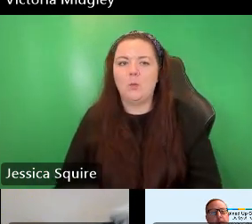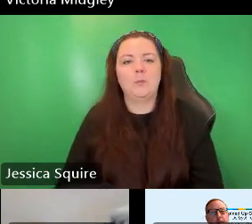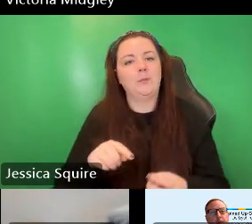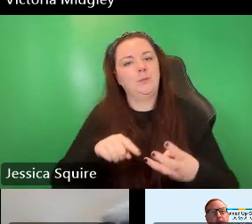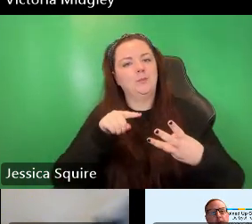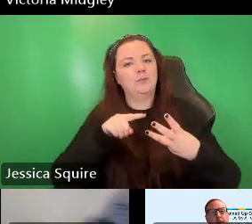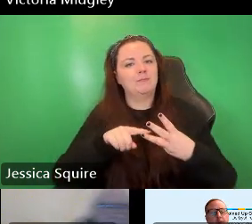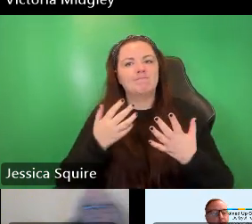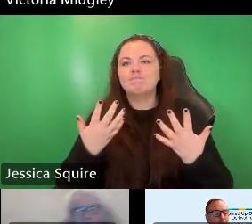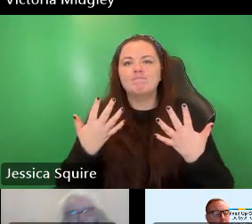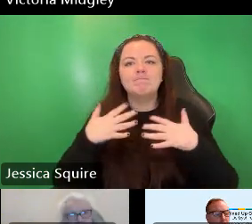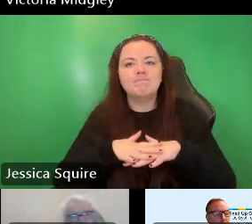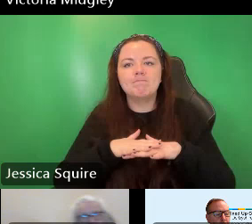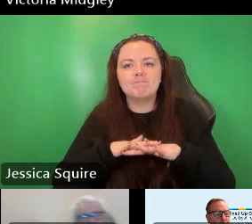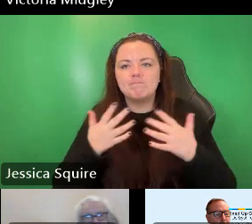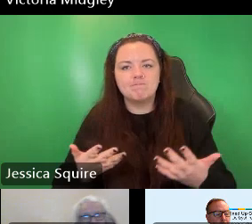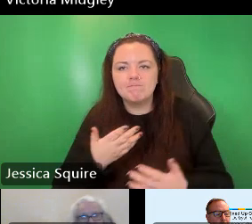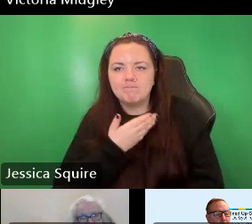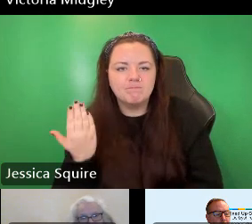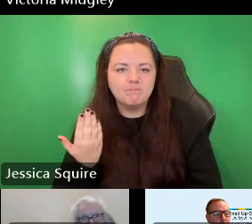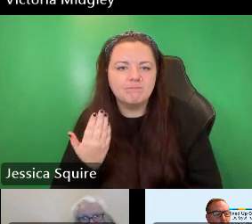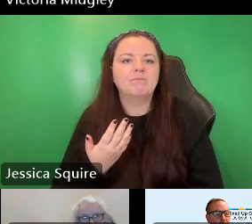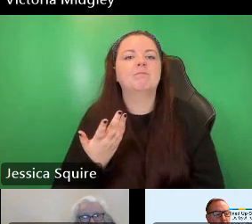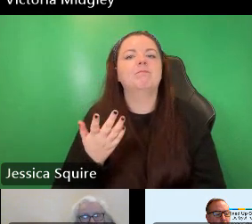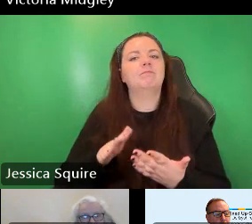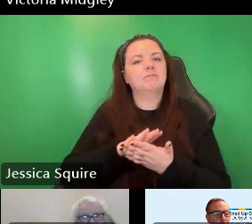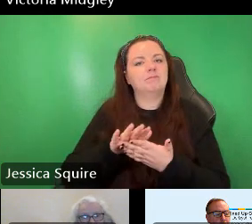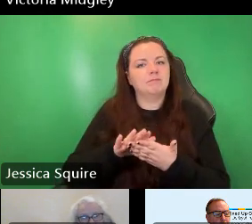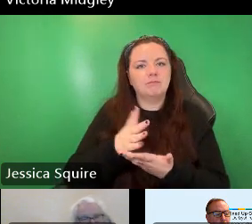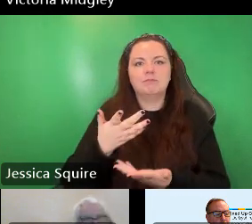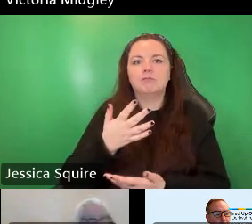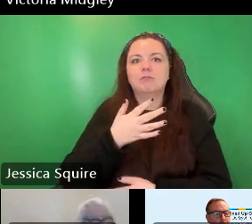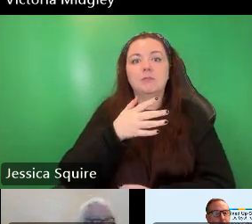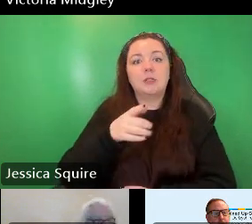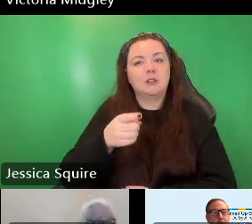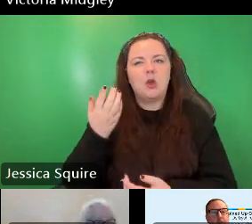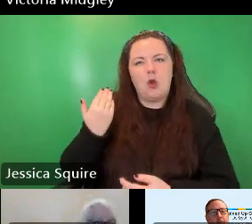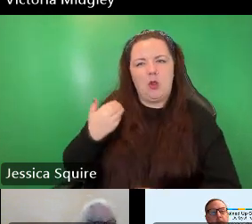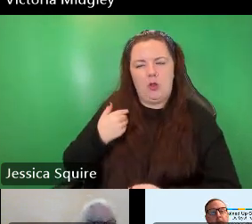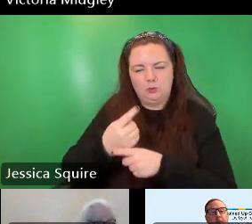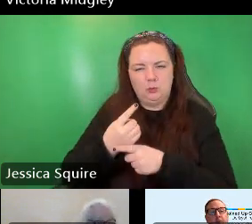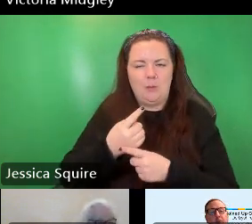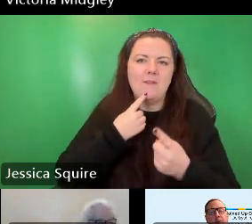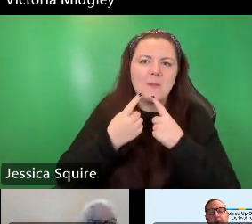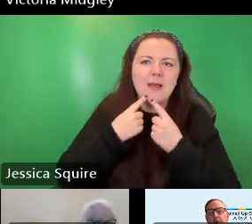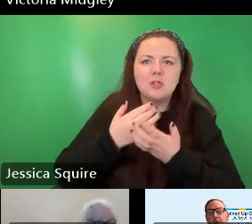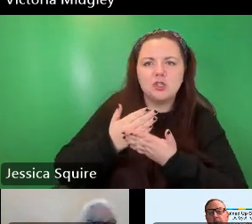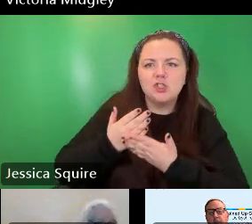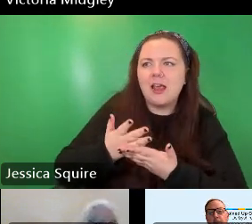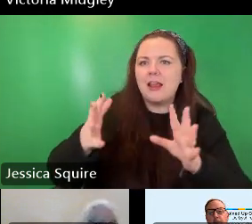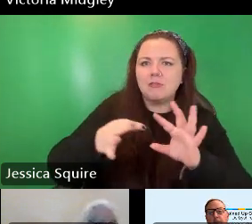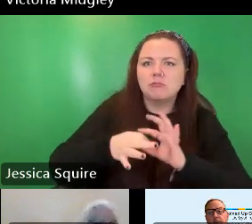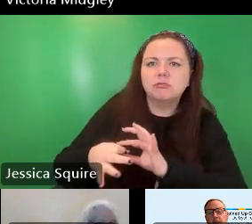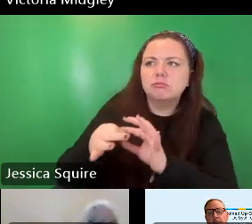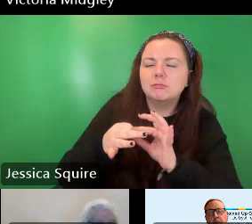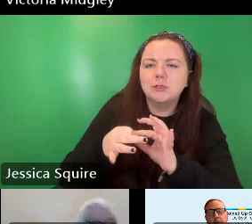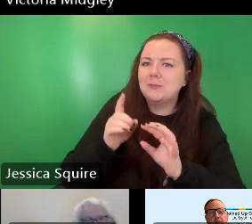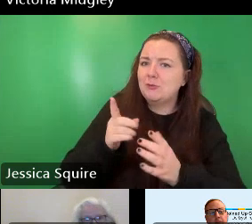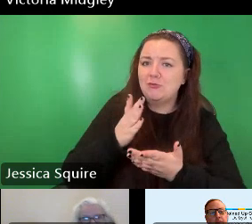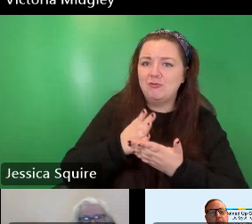that we have and the ability to connect data for clinicians to see and patients to help with their conditions, we still have quite a